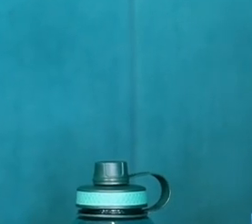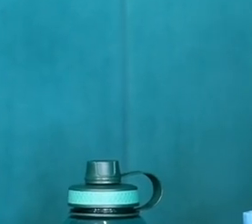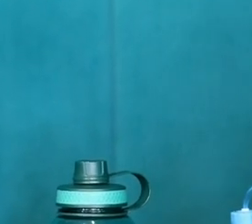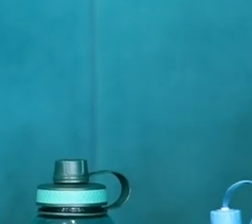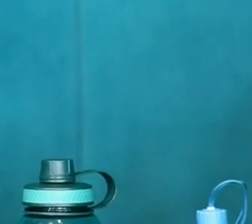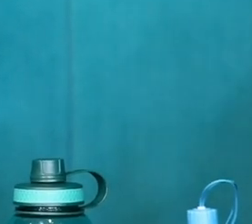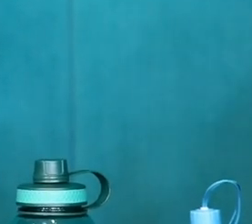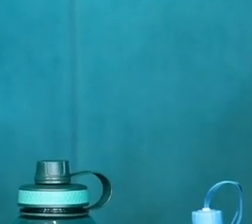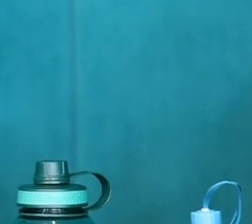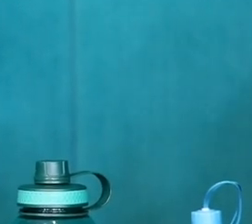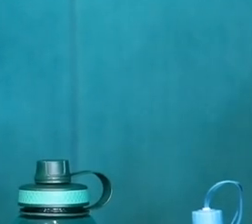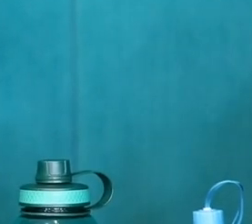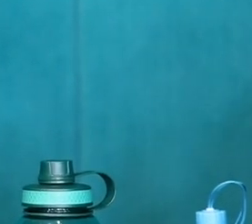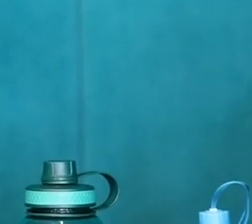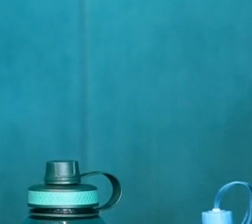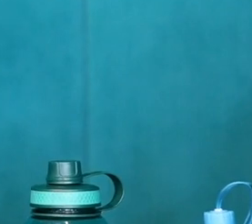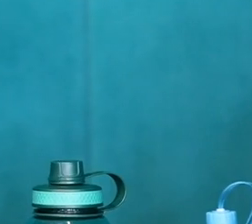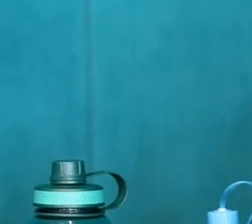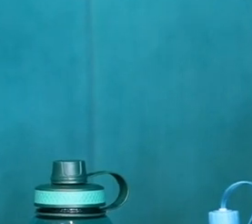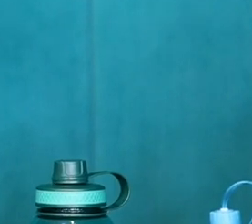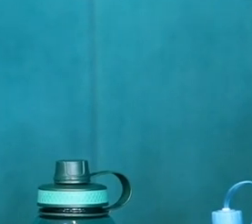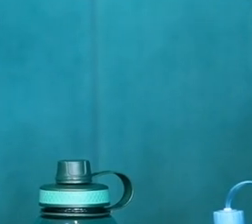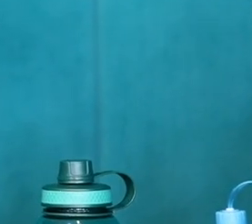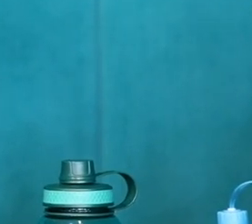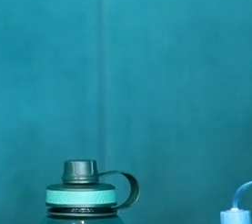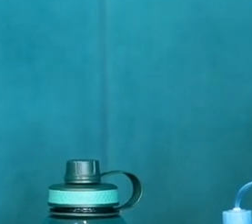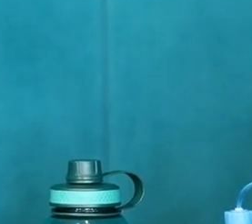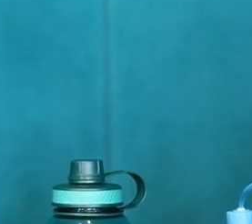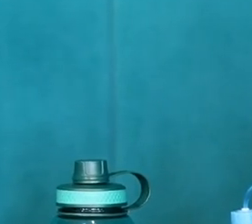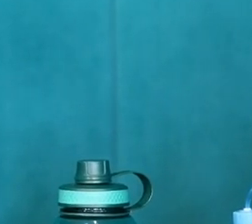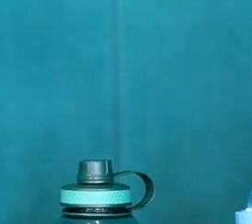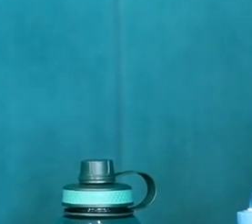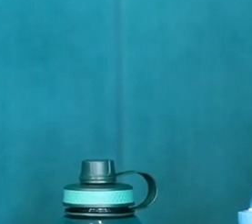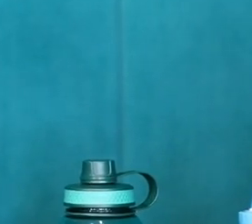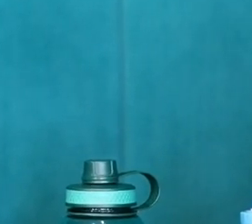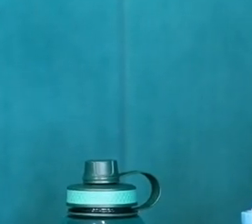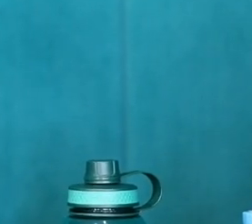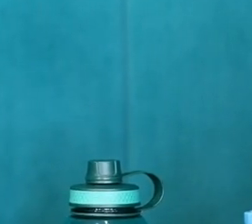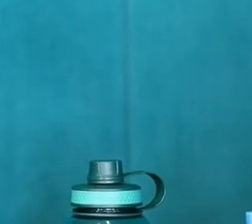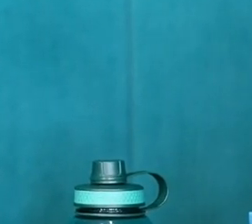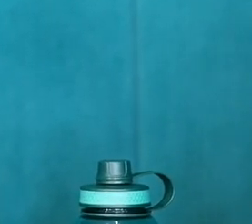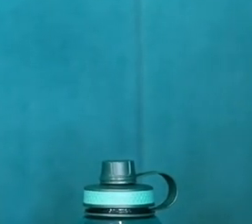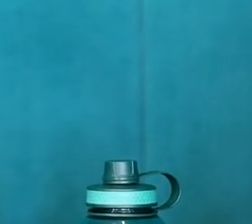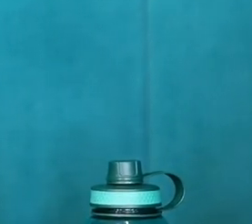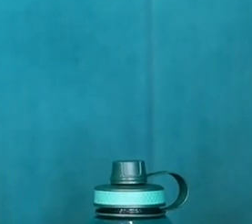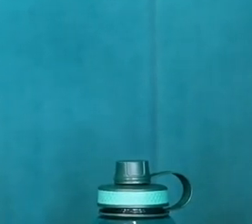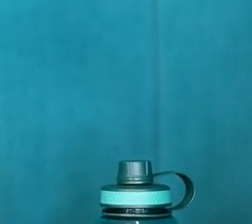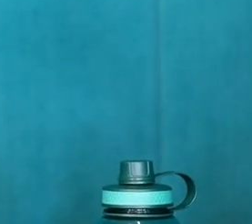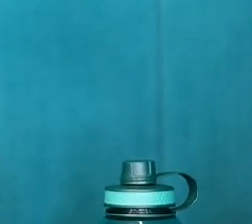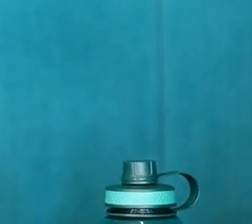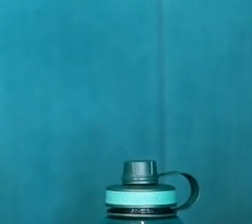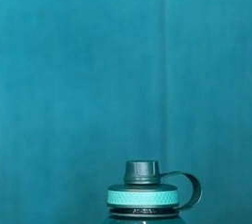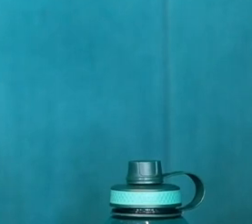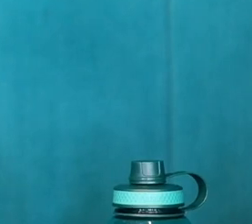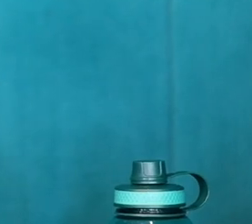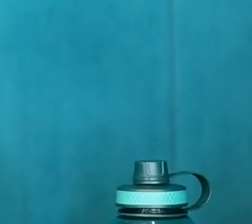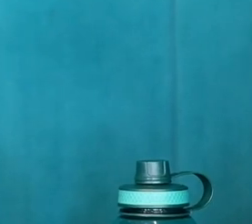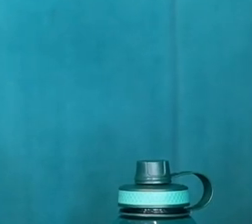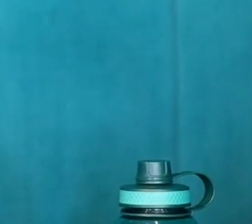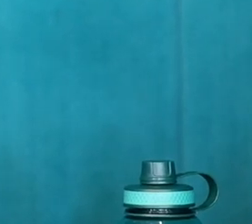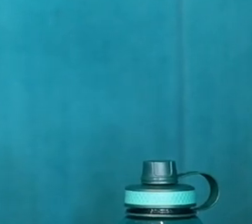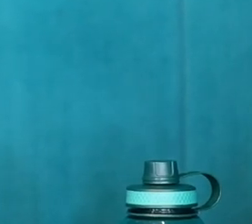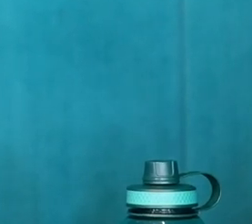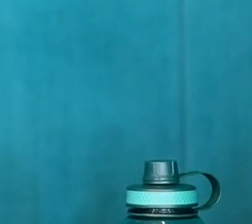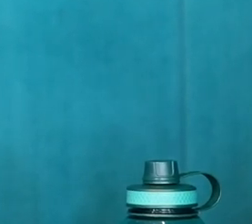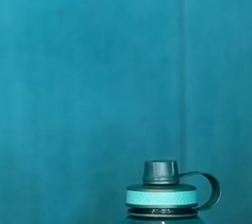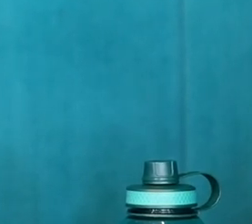single at 40 years. 40 years old, still single. So Abraham decided to find a wife for his son Isaac.